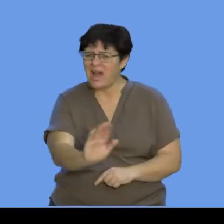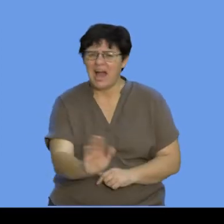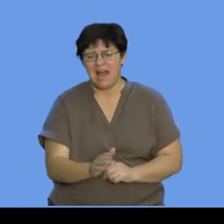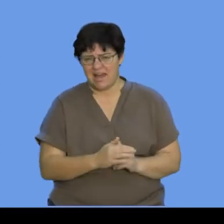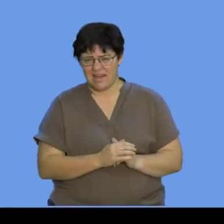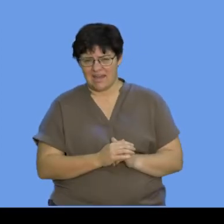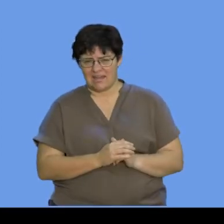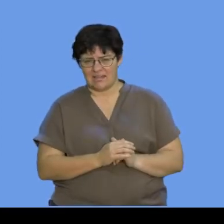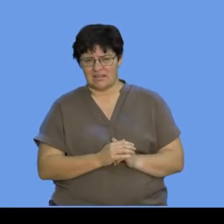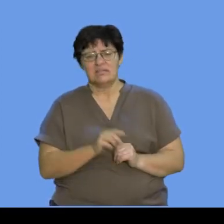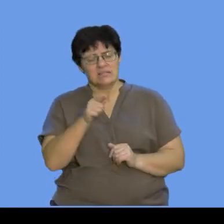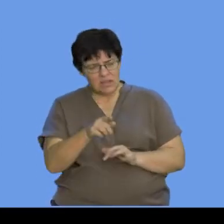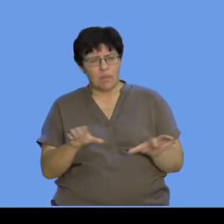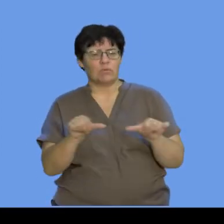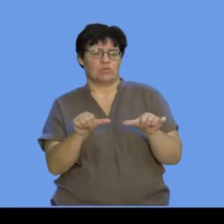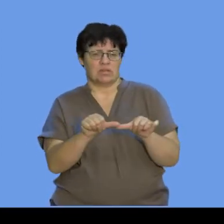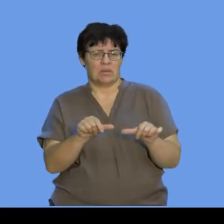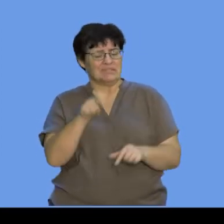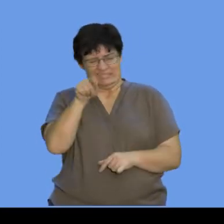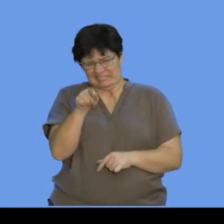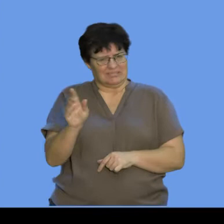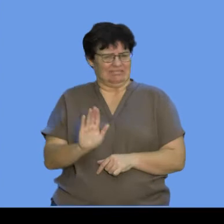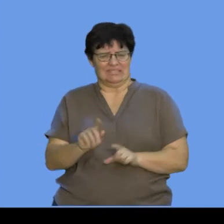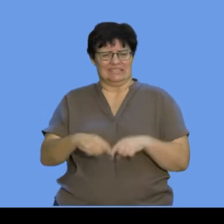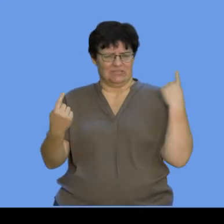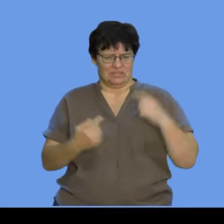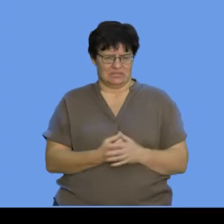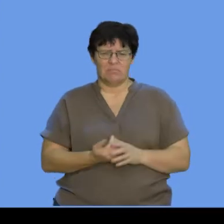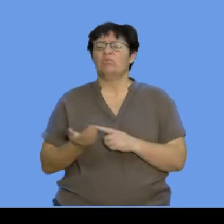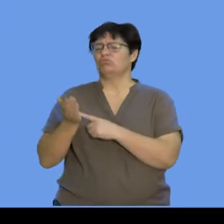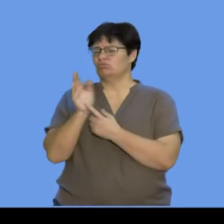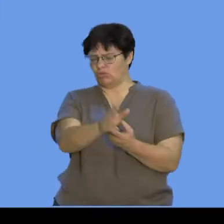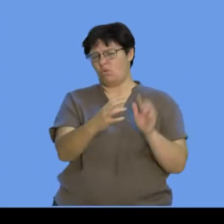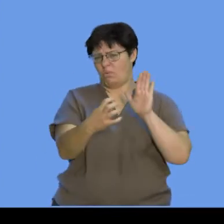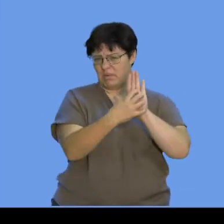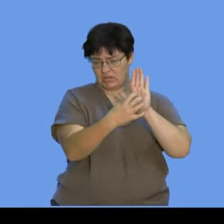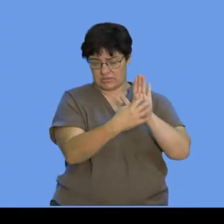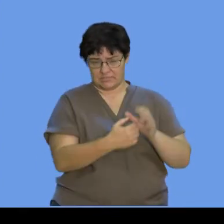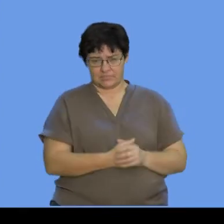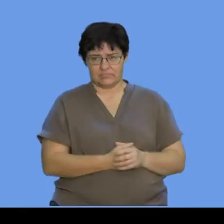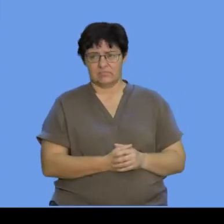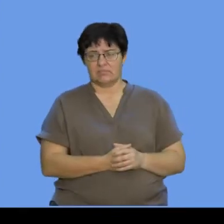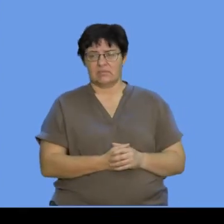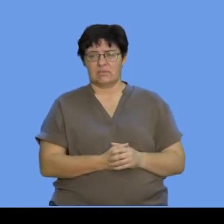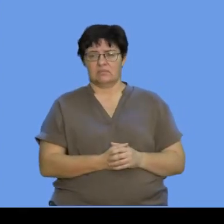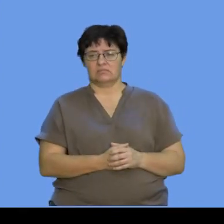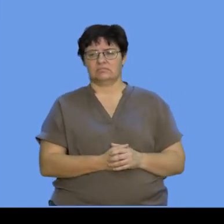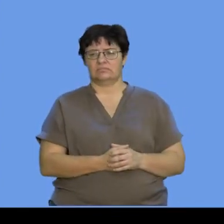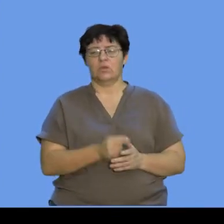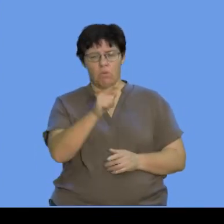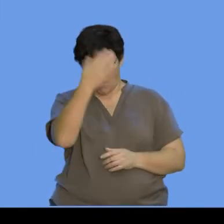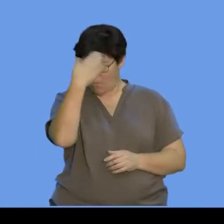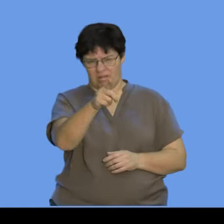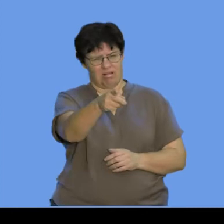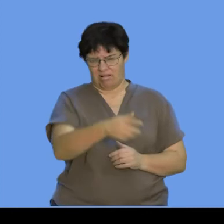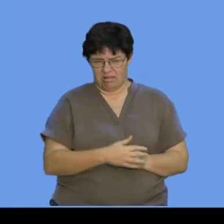also under proportionality, but that's not what this is about. So let me draw the diagram and show you what I mean, which I know that you are